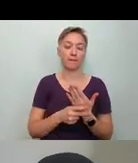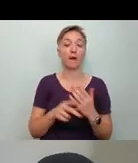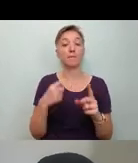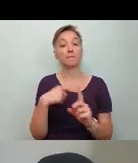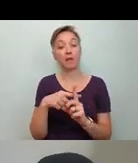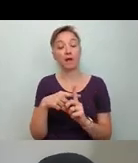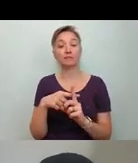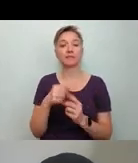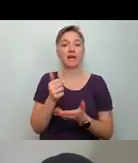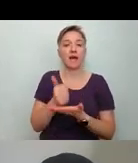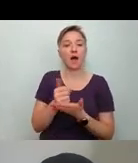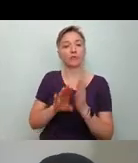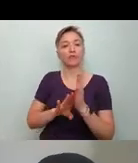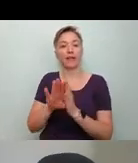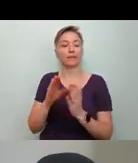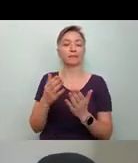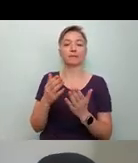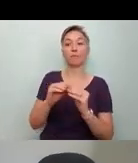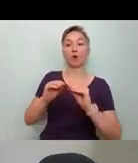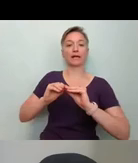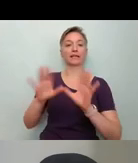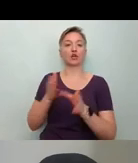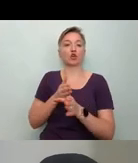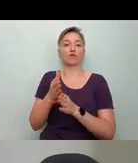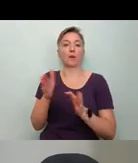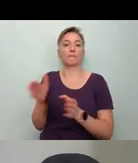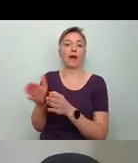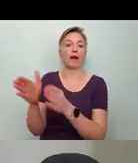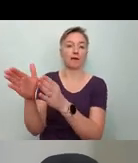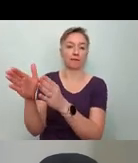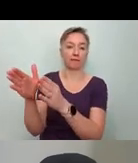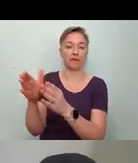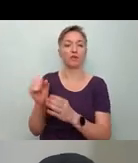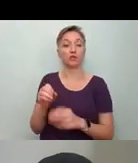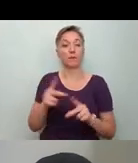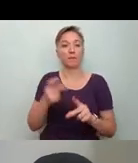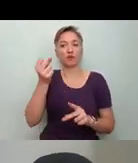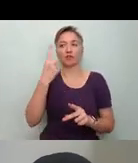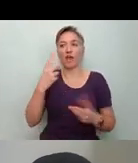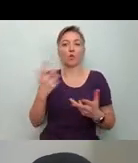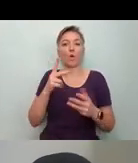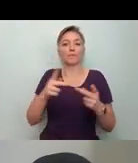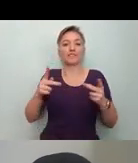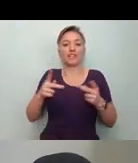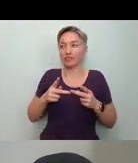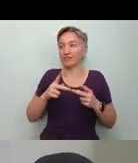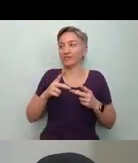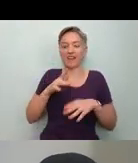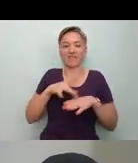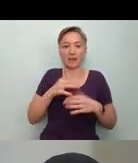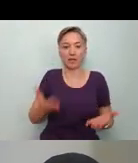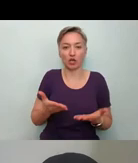build those career paths. And so we can and understand the positions that are actually here at the institution, the work that's actually being done